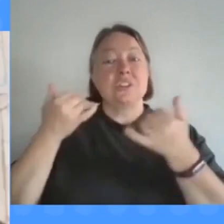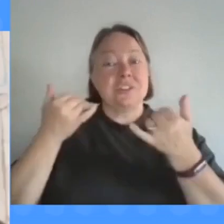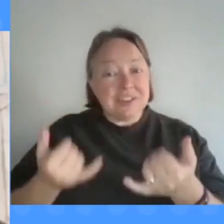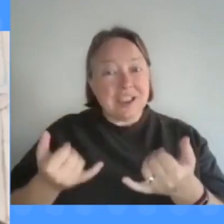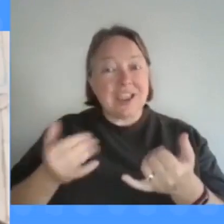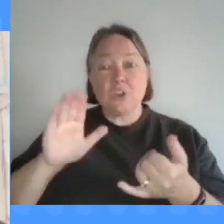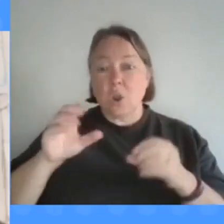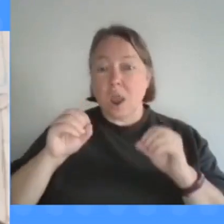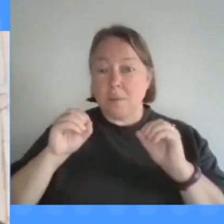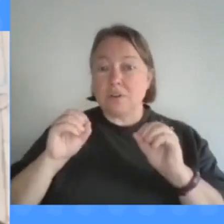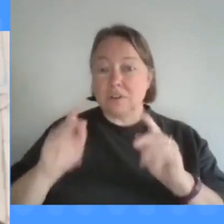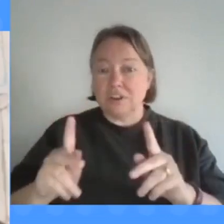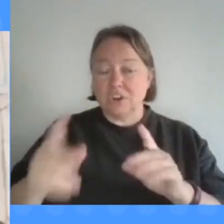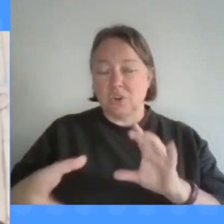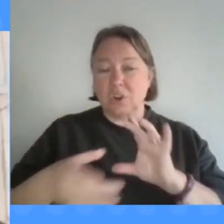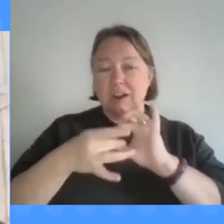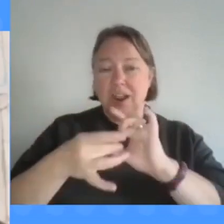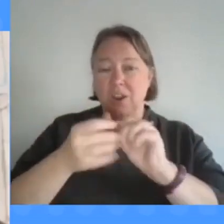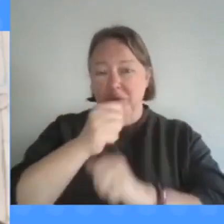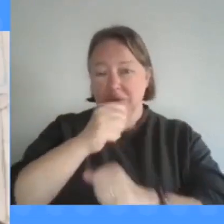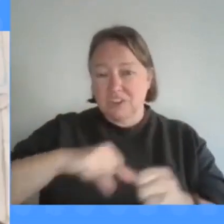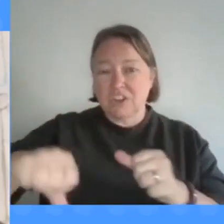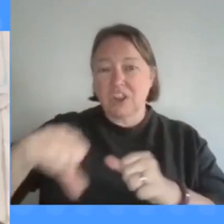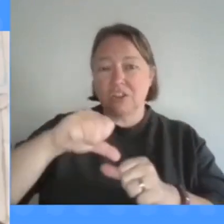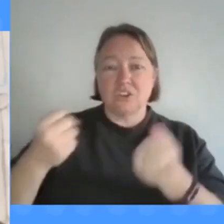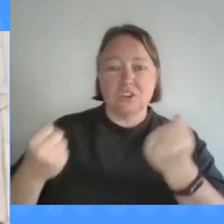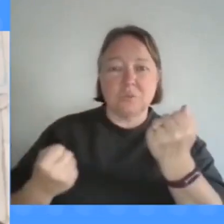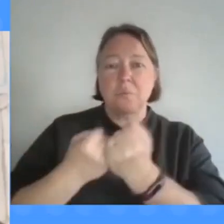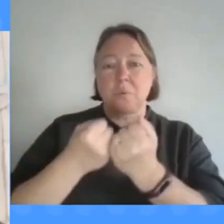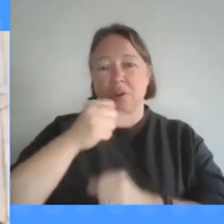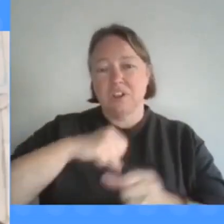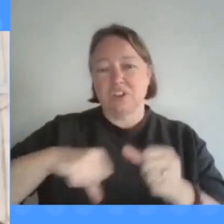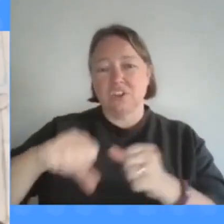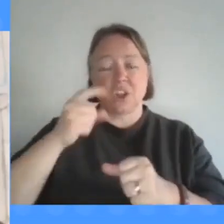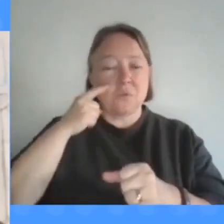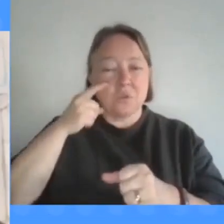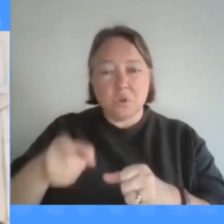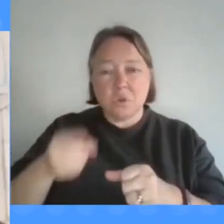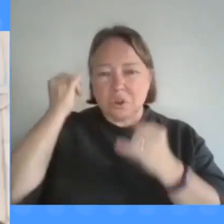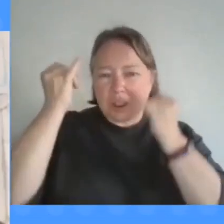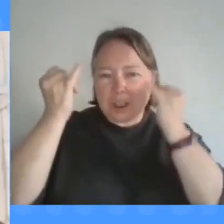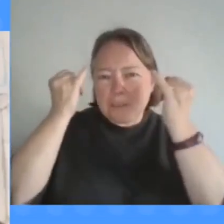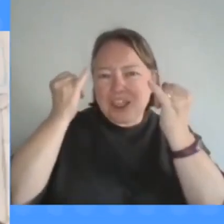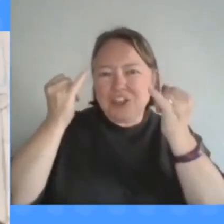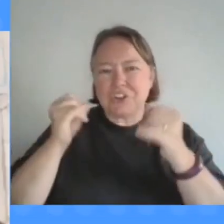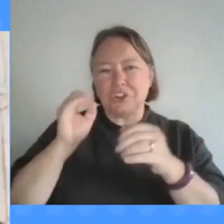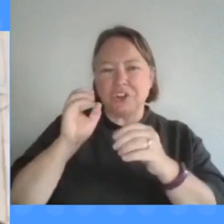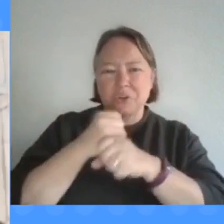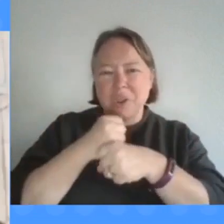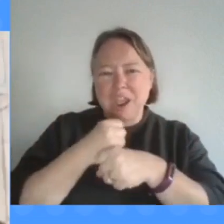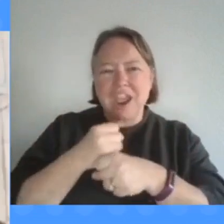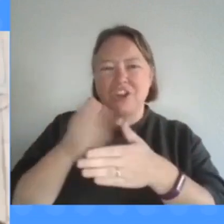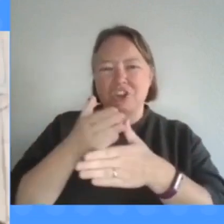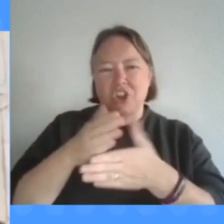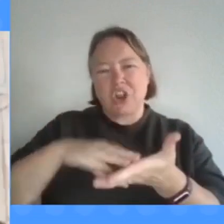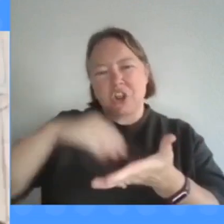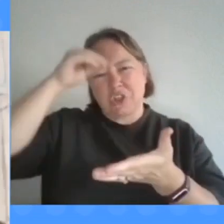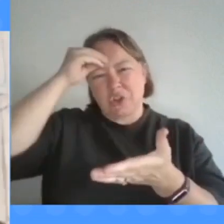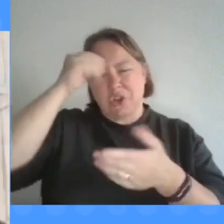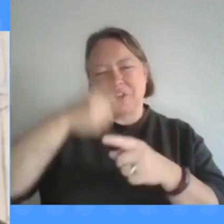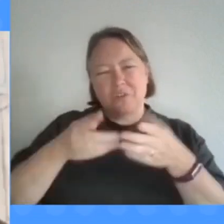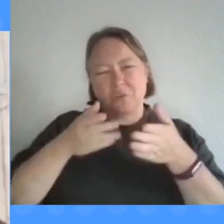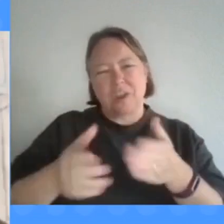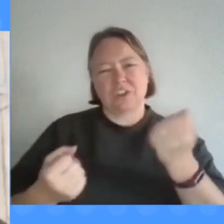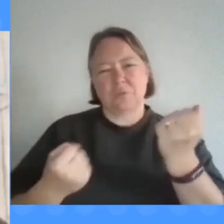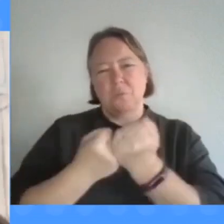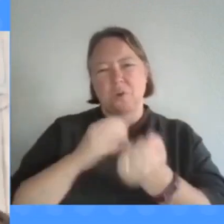your opportunity to connect with one another, to support one another, and for you to imagine, create, share, and learn new types of ways to support